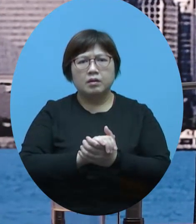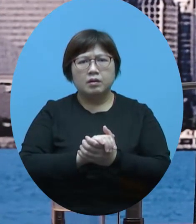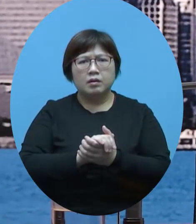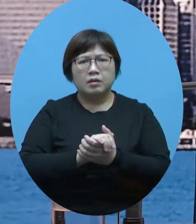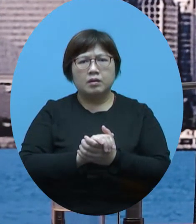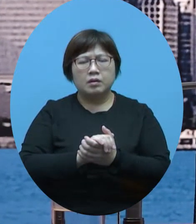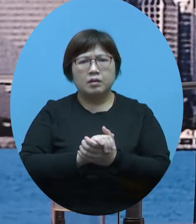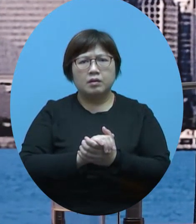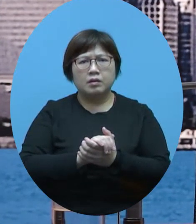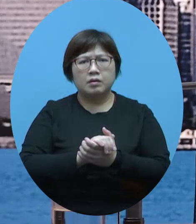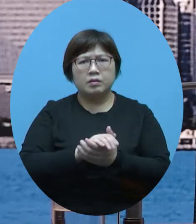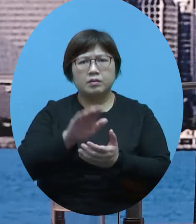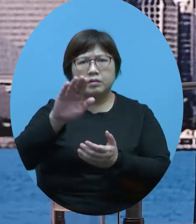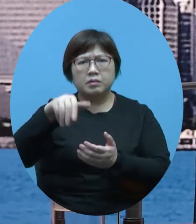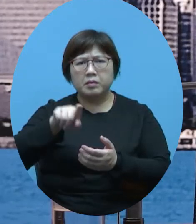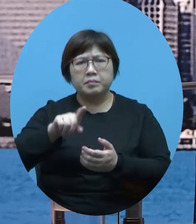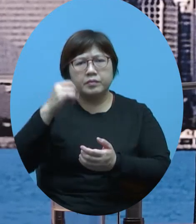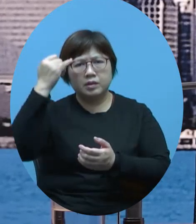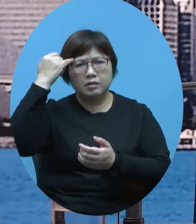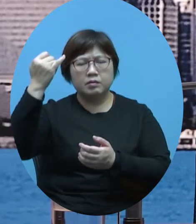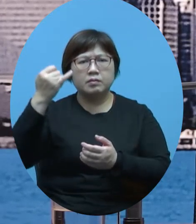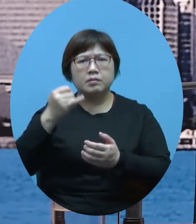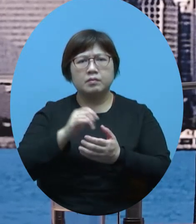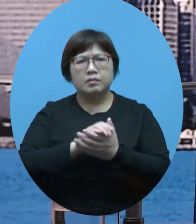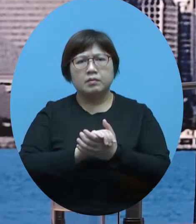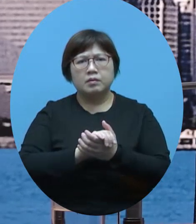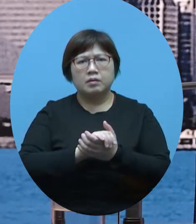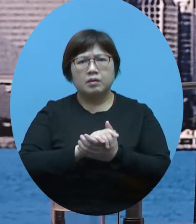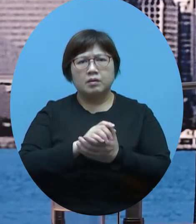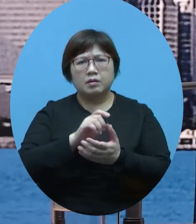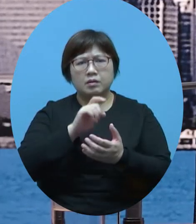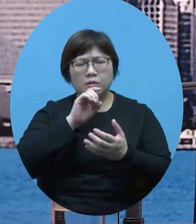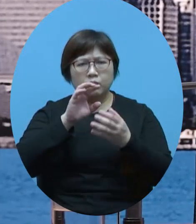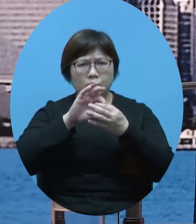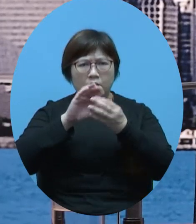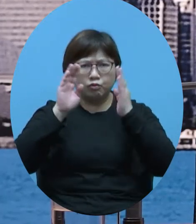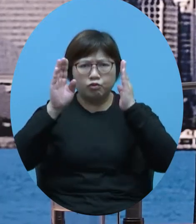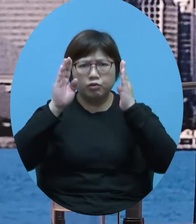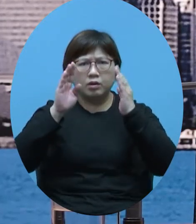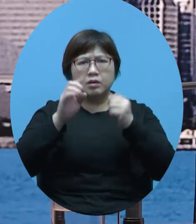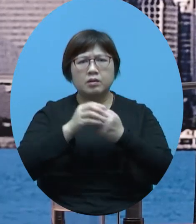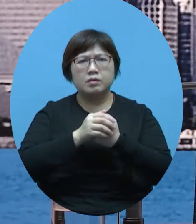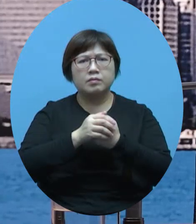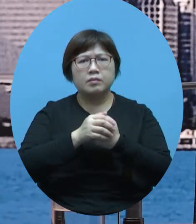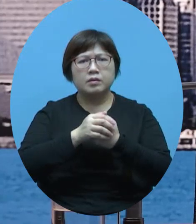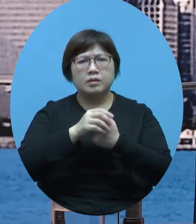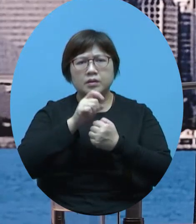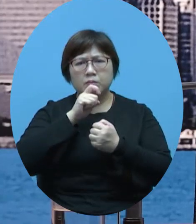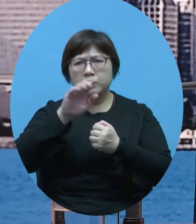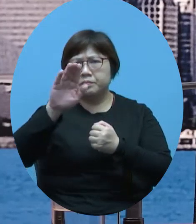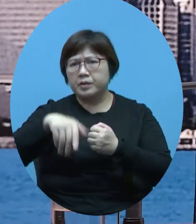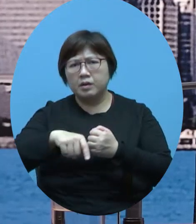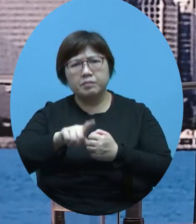that causes us concern because this signifies there is some unknown local chain of transmission. So we try